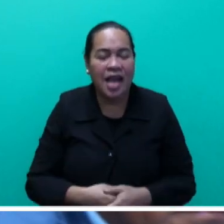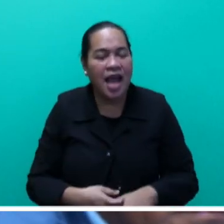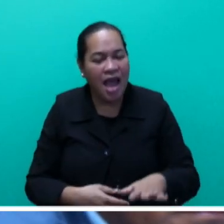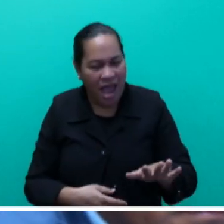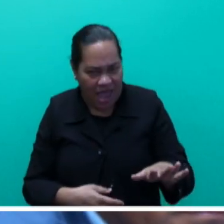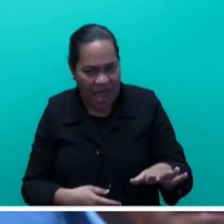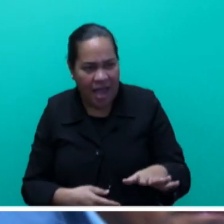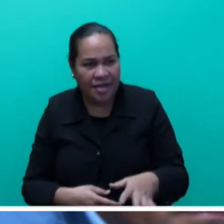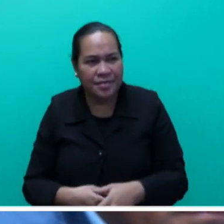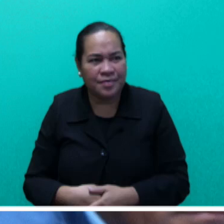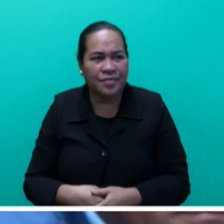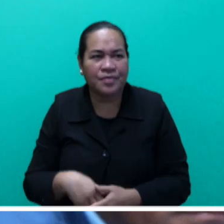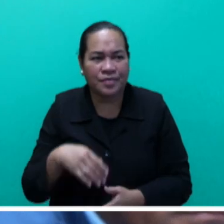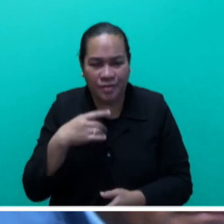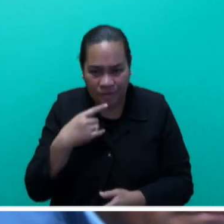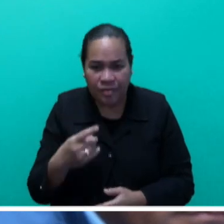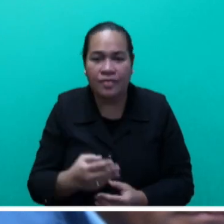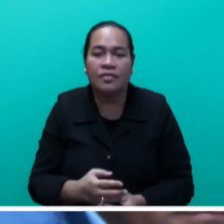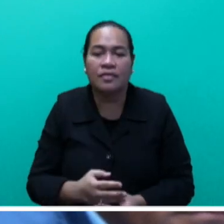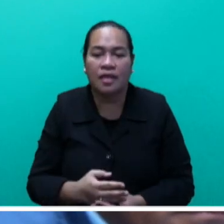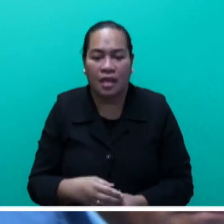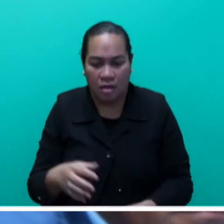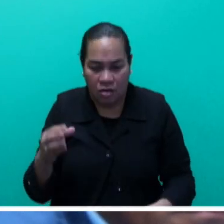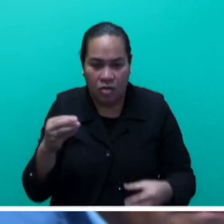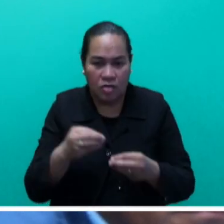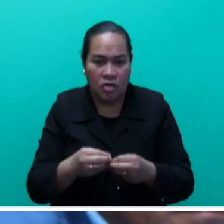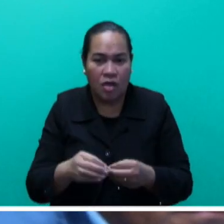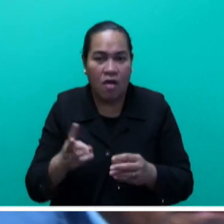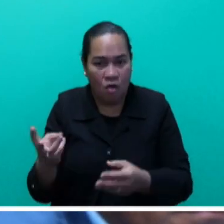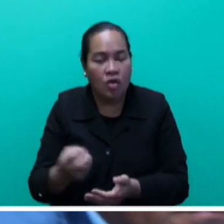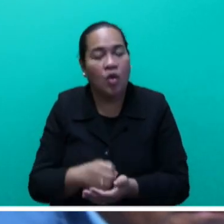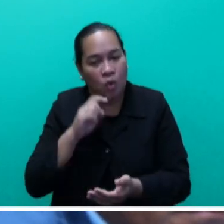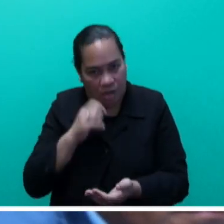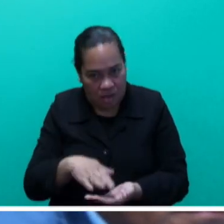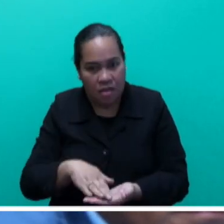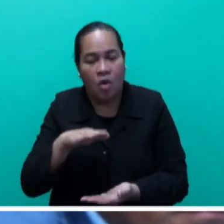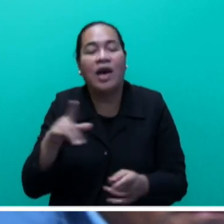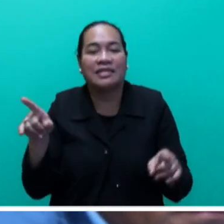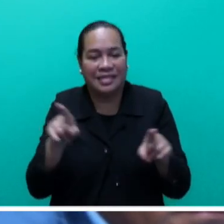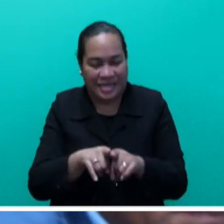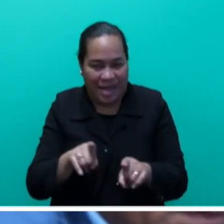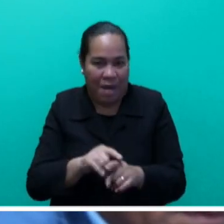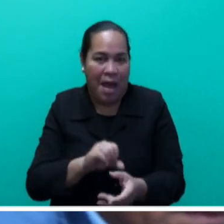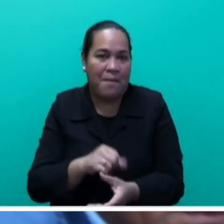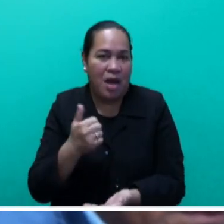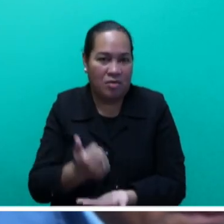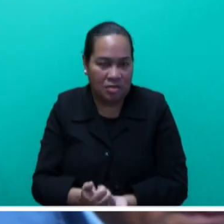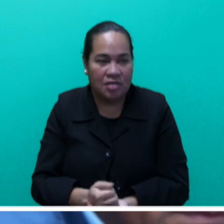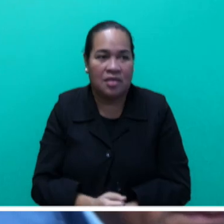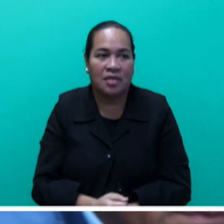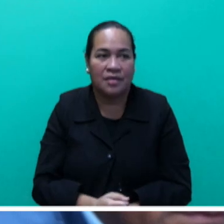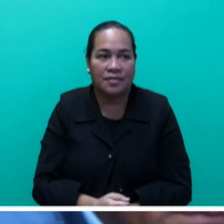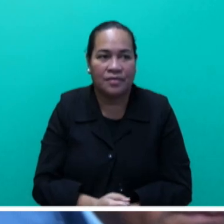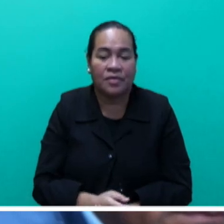the 10 sectorial wages will also be increased by the same amount. So